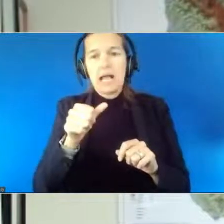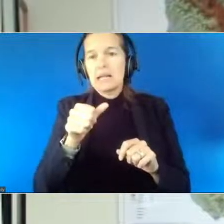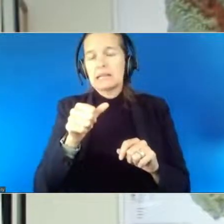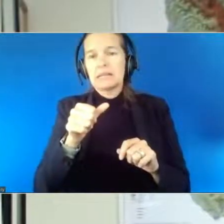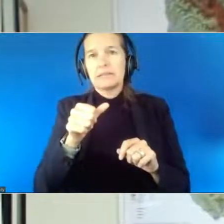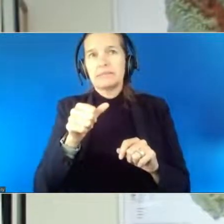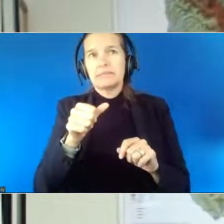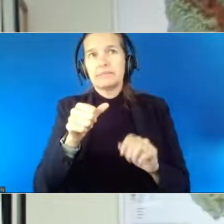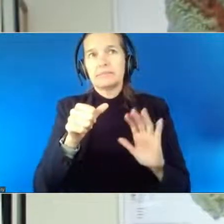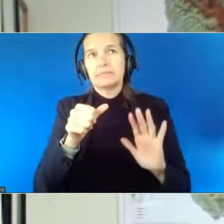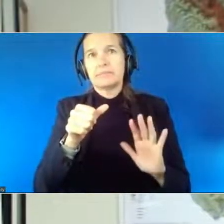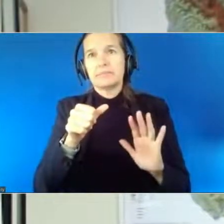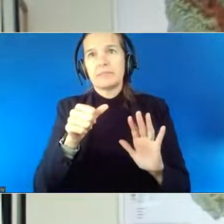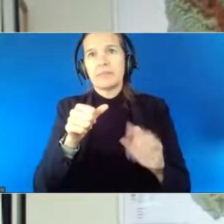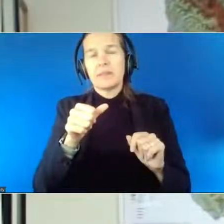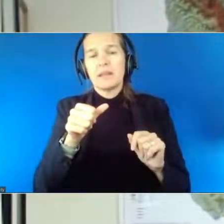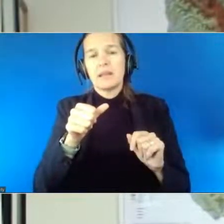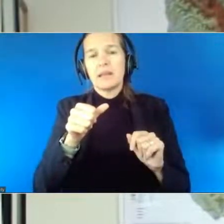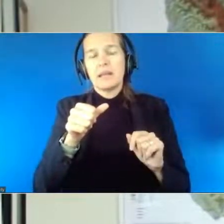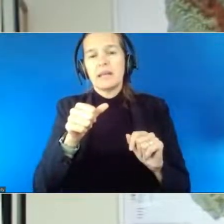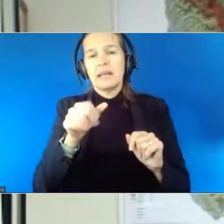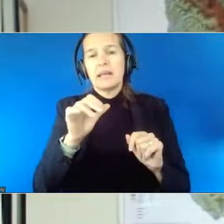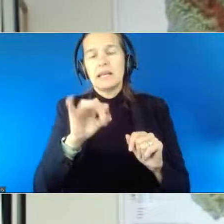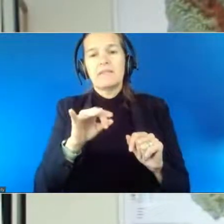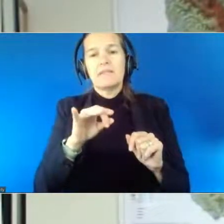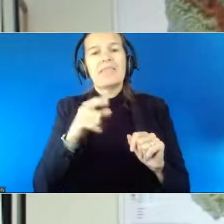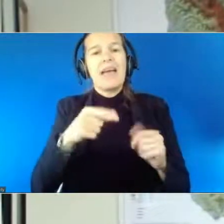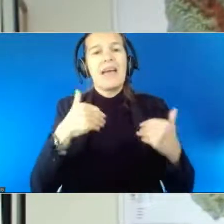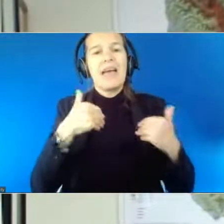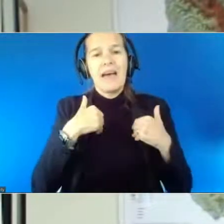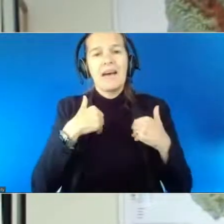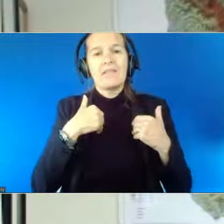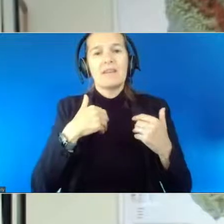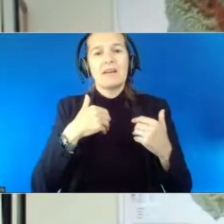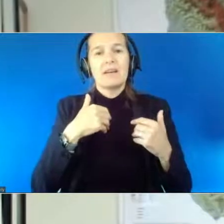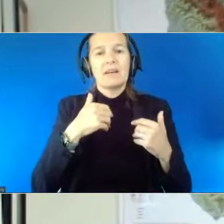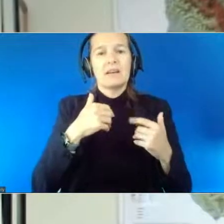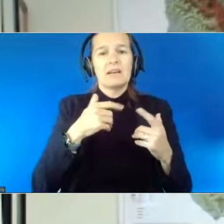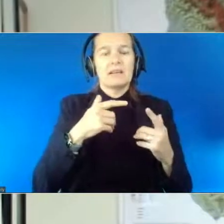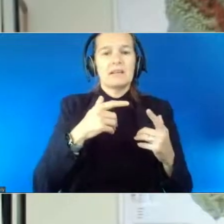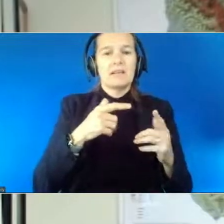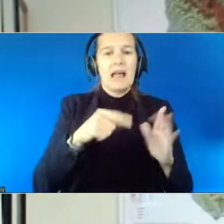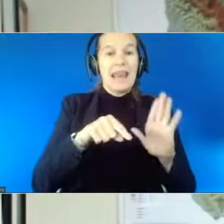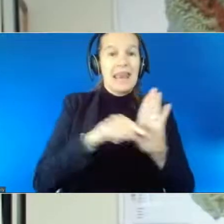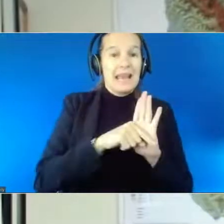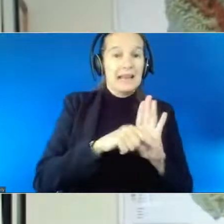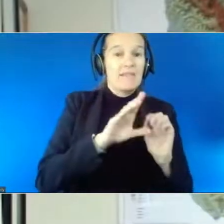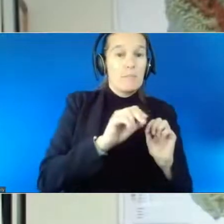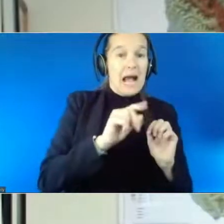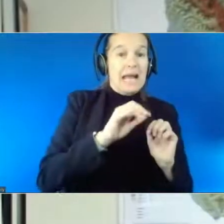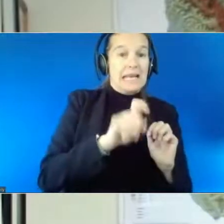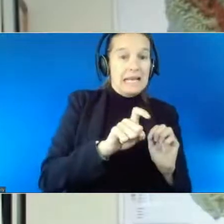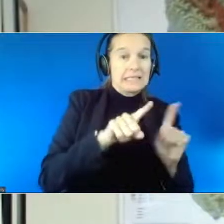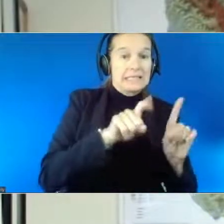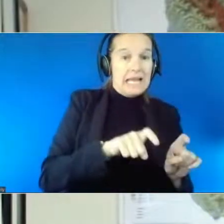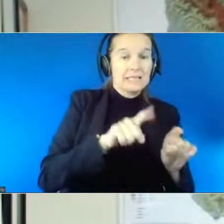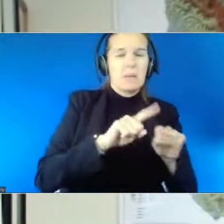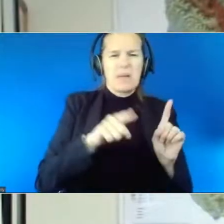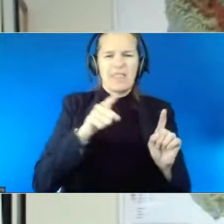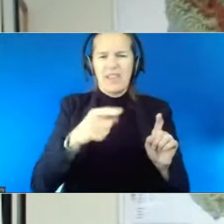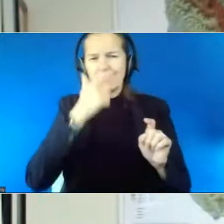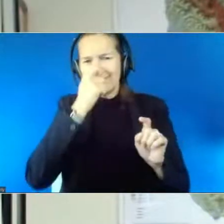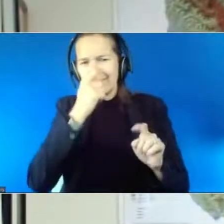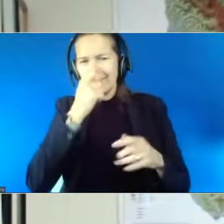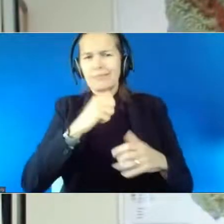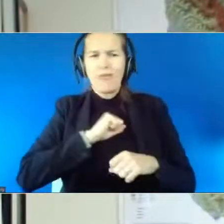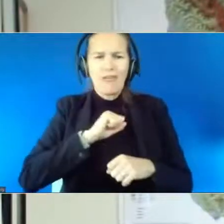what we call pretest probability, if they have symptoms and they have a negative Binax test, then we would want them to